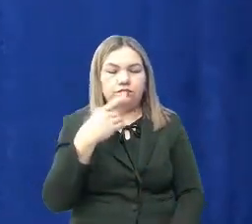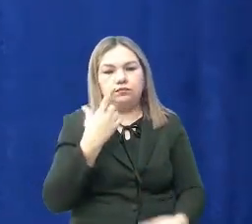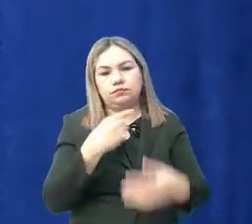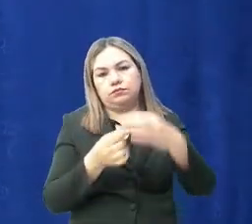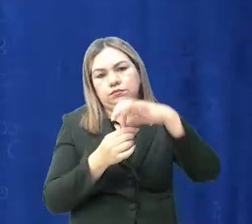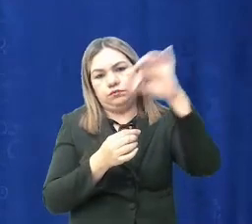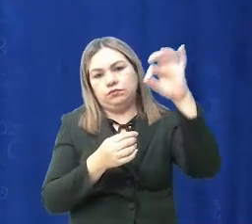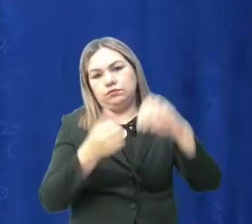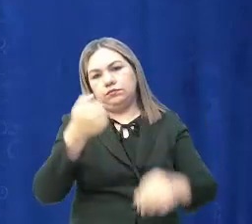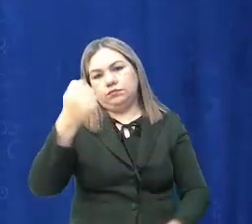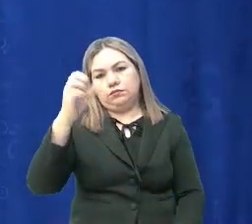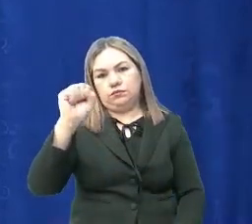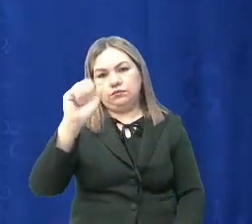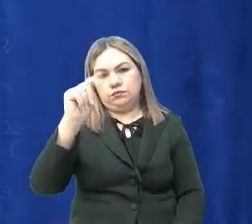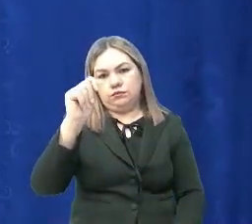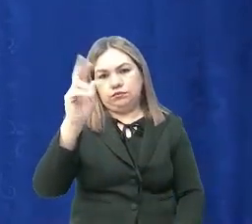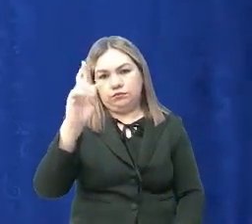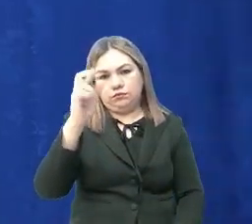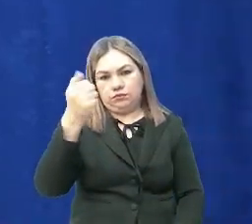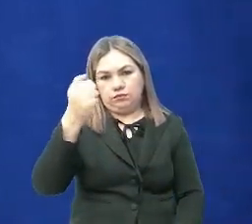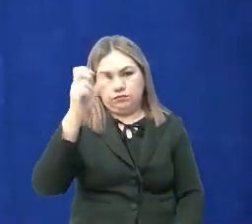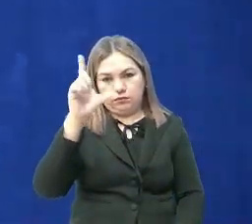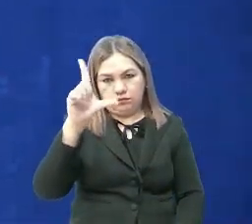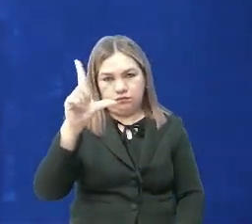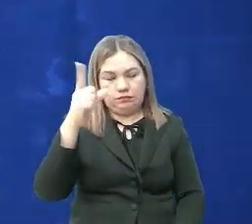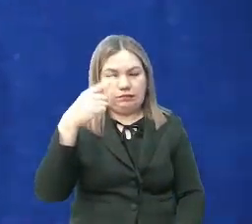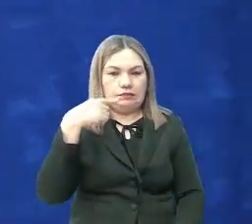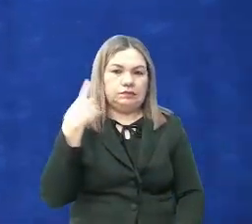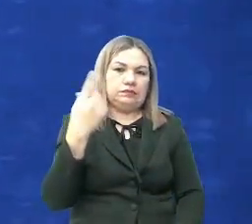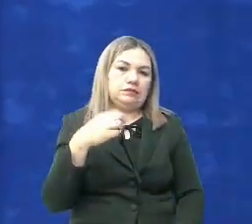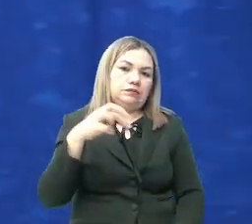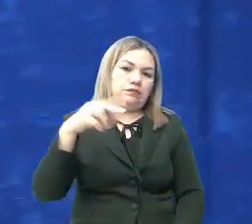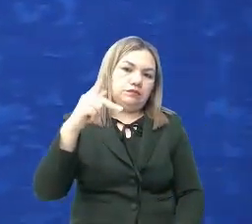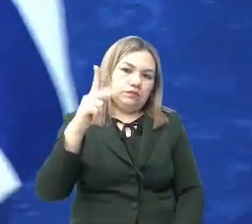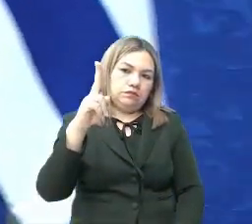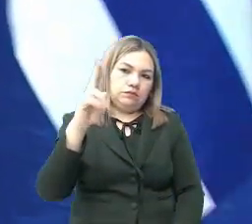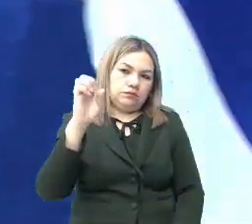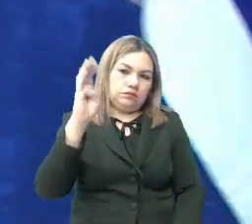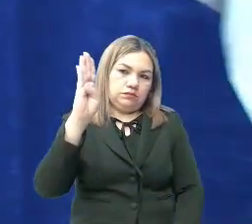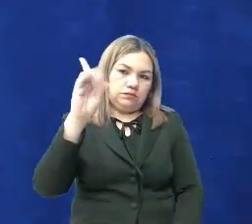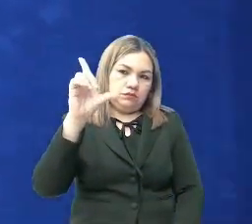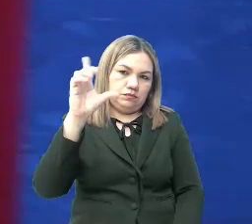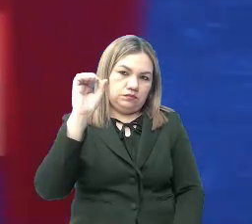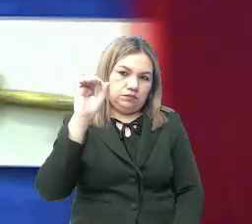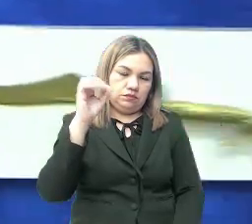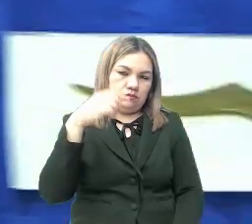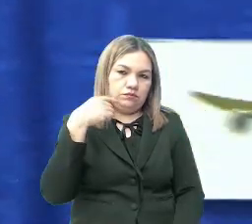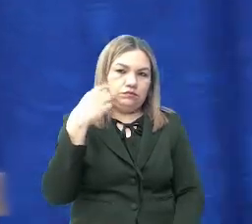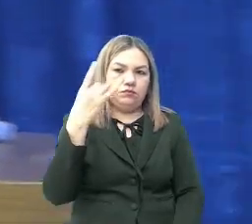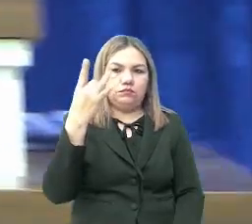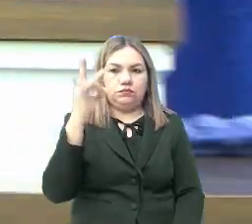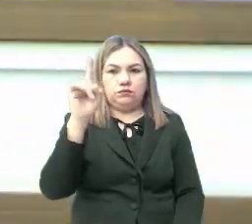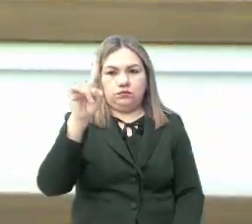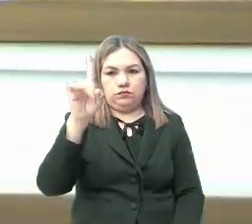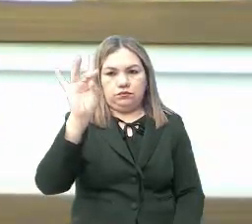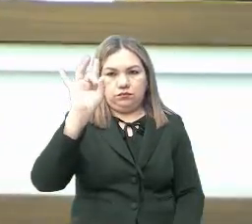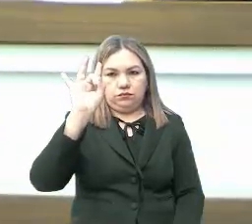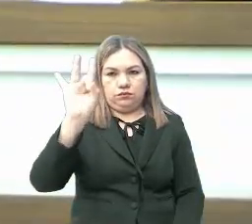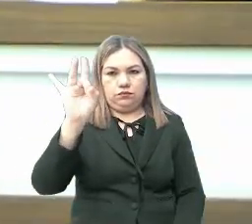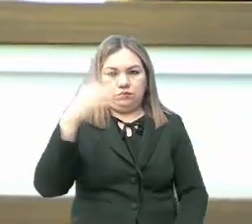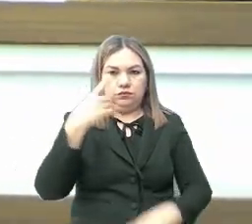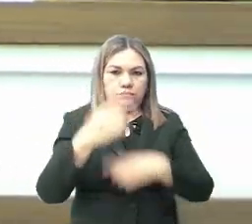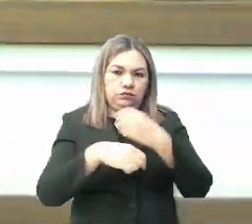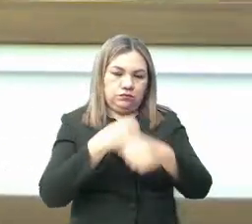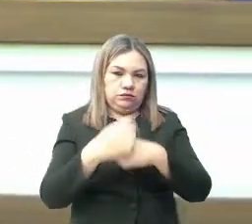these demons were over the people of Israel, oppressing them for 18 years. Say with me,